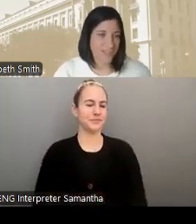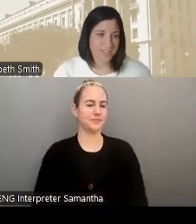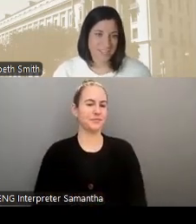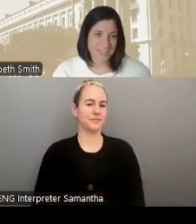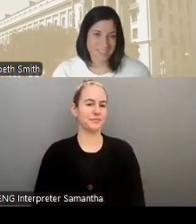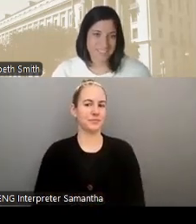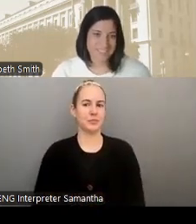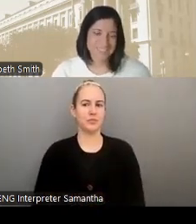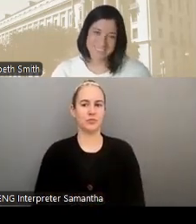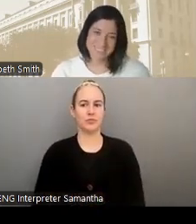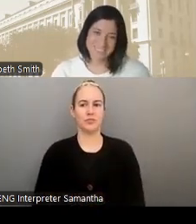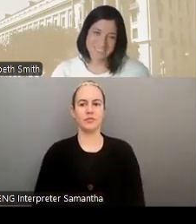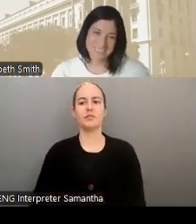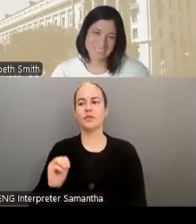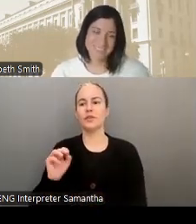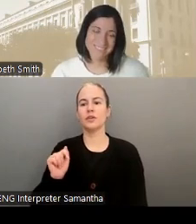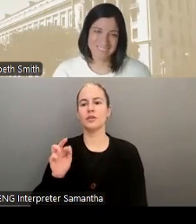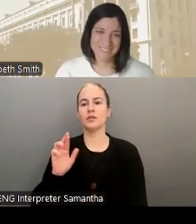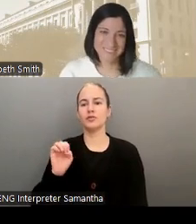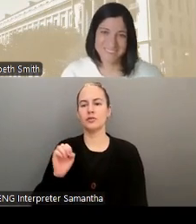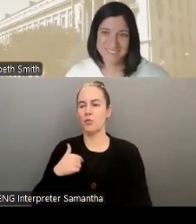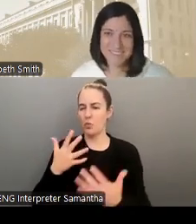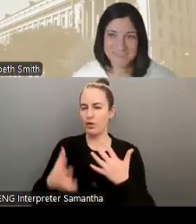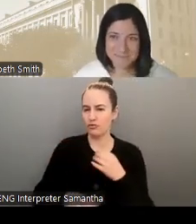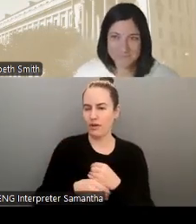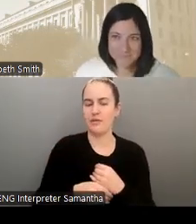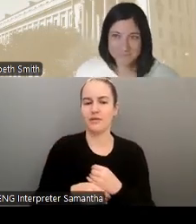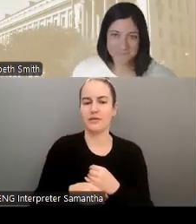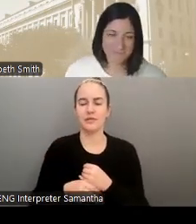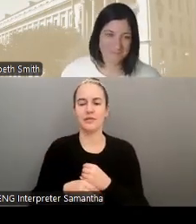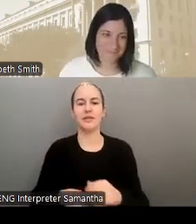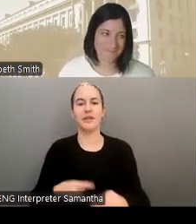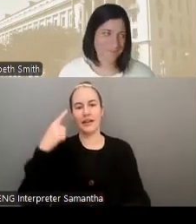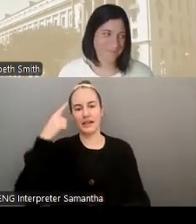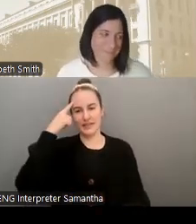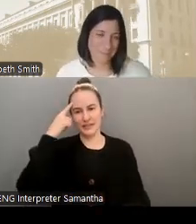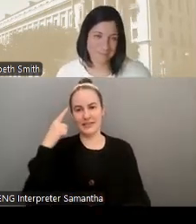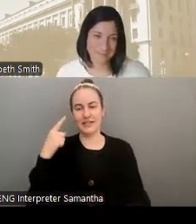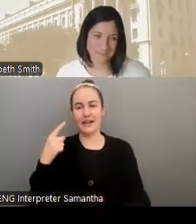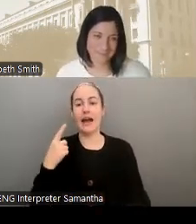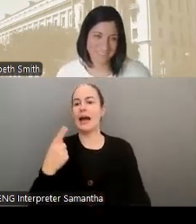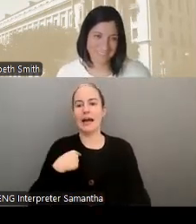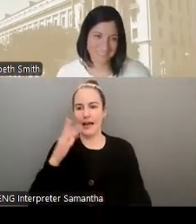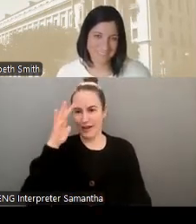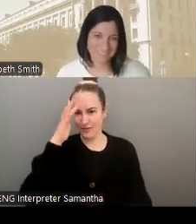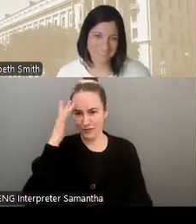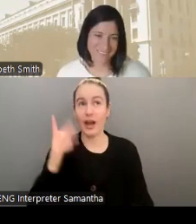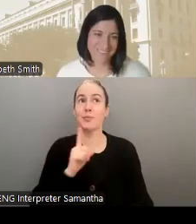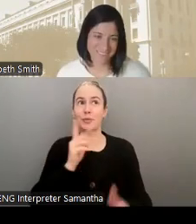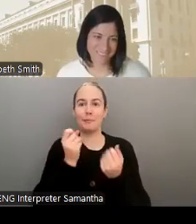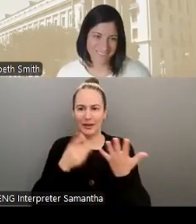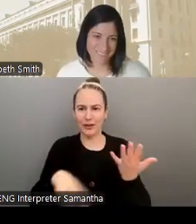I wanted to jump in too, because I think one of the things that I didn't mention, I'm sure a lot of people are wondering,